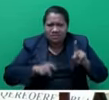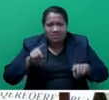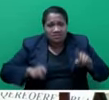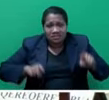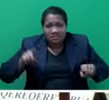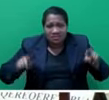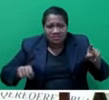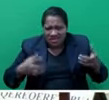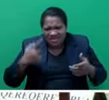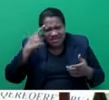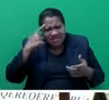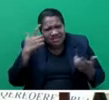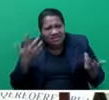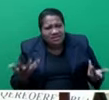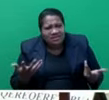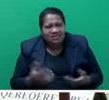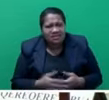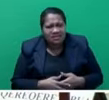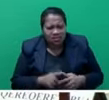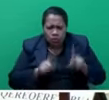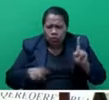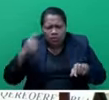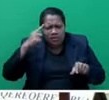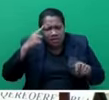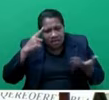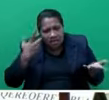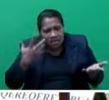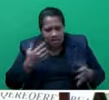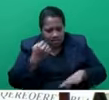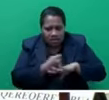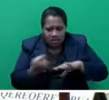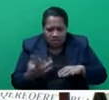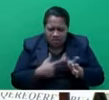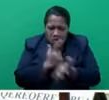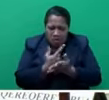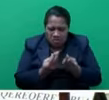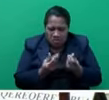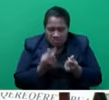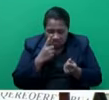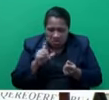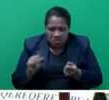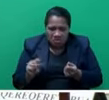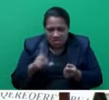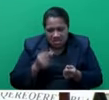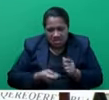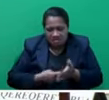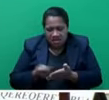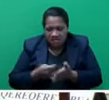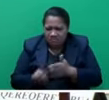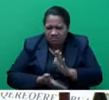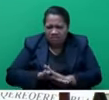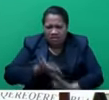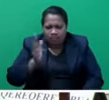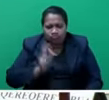invariable thinking that governments have a lot of money and then they can do that. So they can pay a higher rent. I mean,